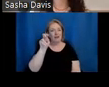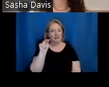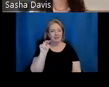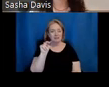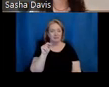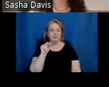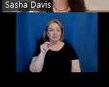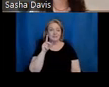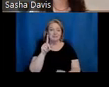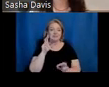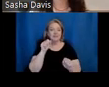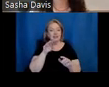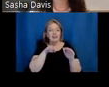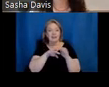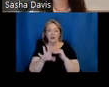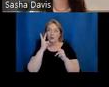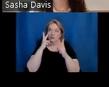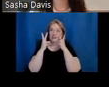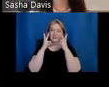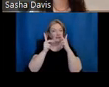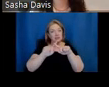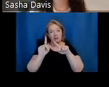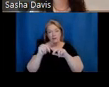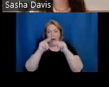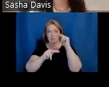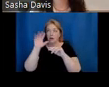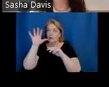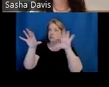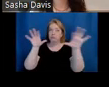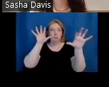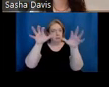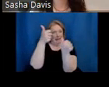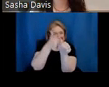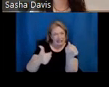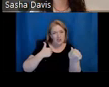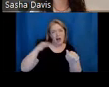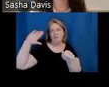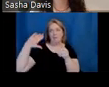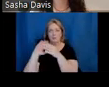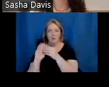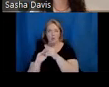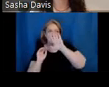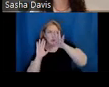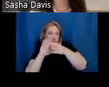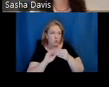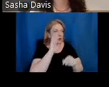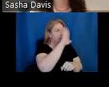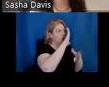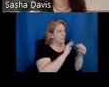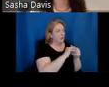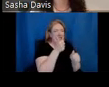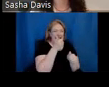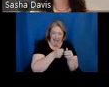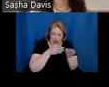await, each with its own compelling story. And all you need to do is walk. Every street has something interesting, but there are